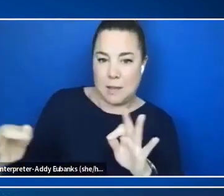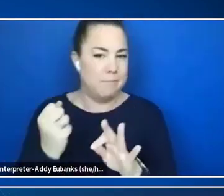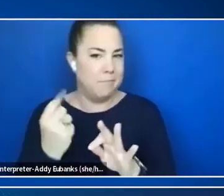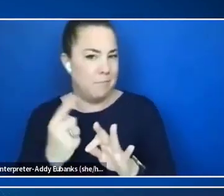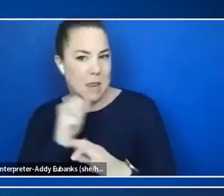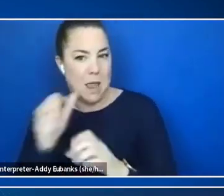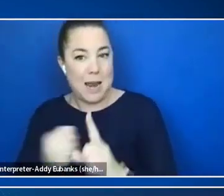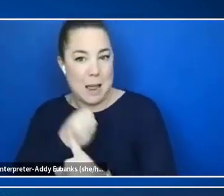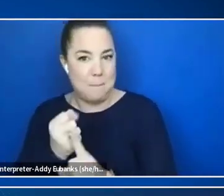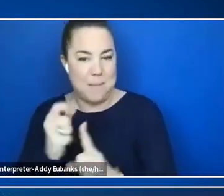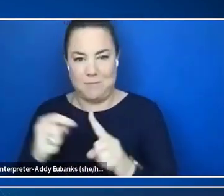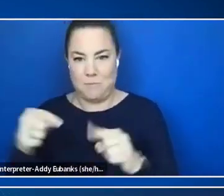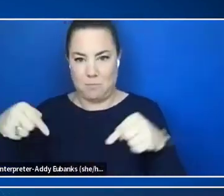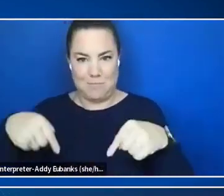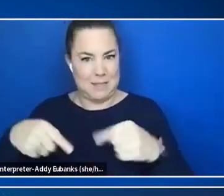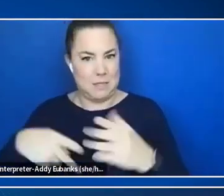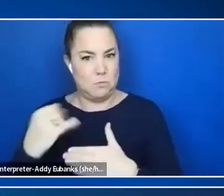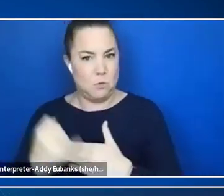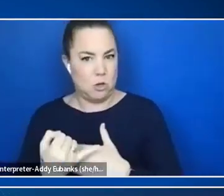project.